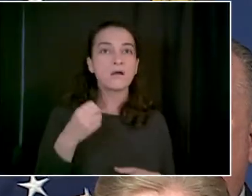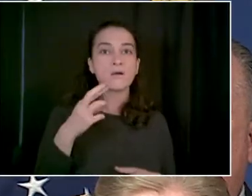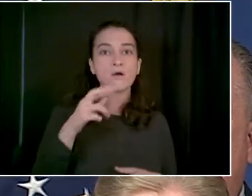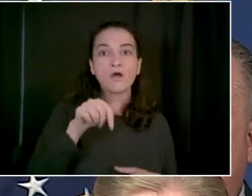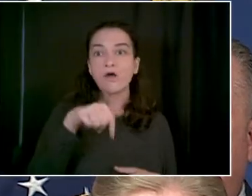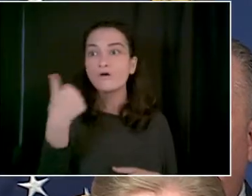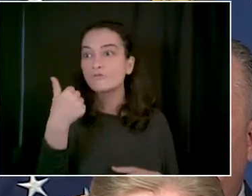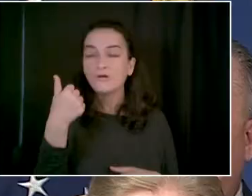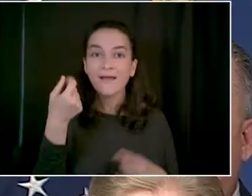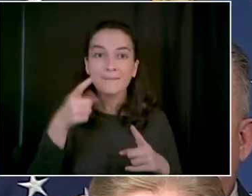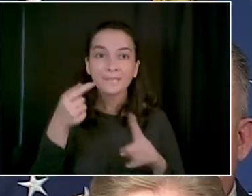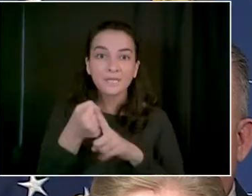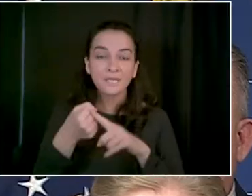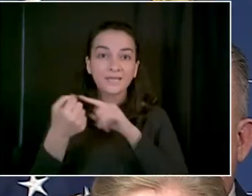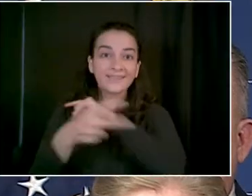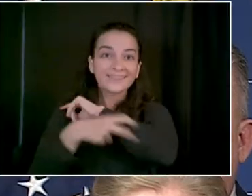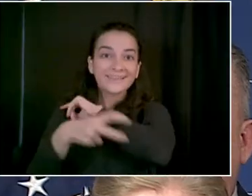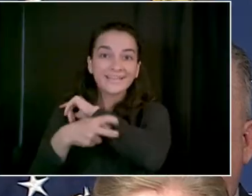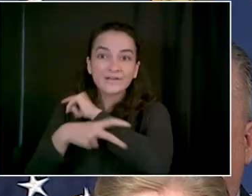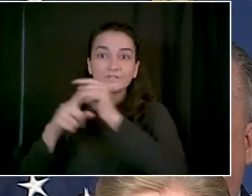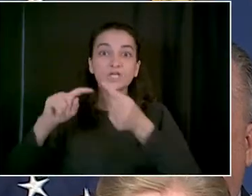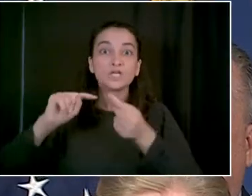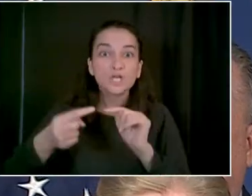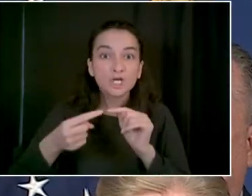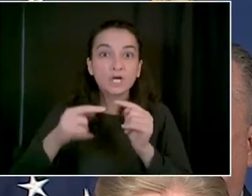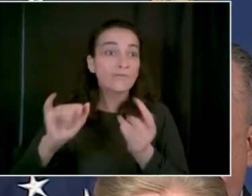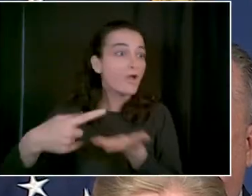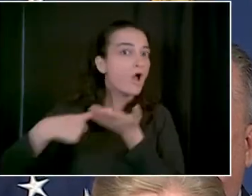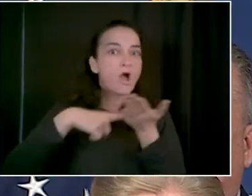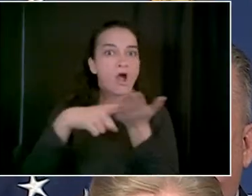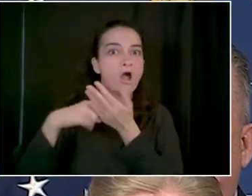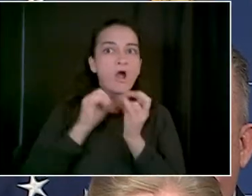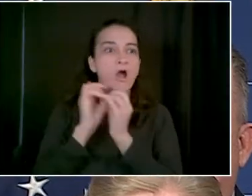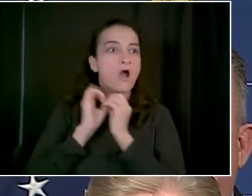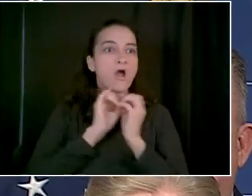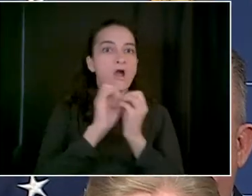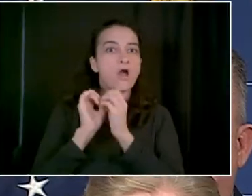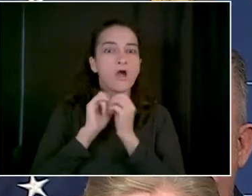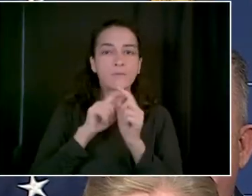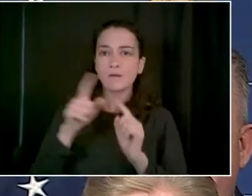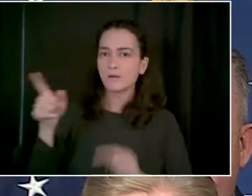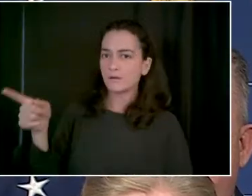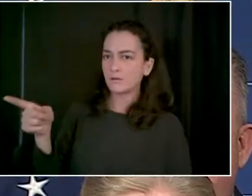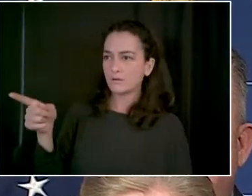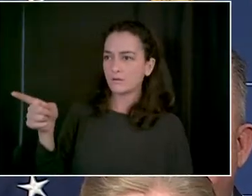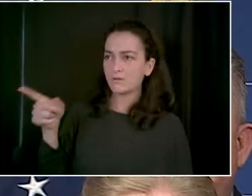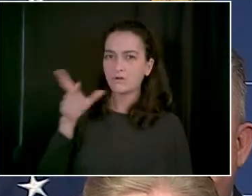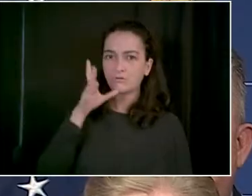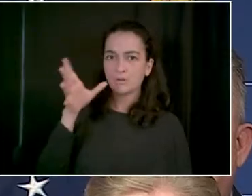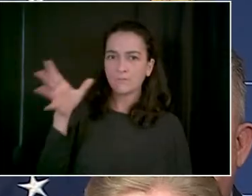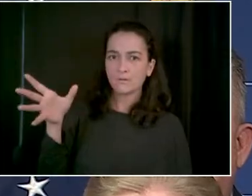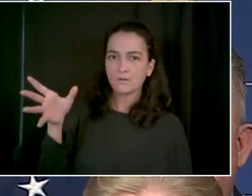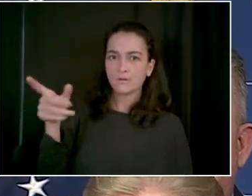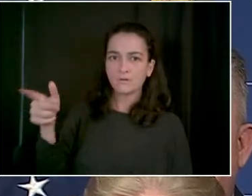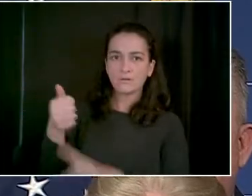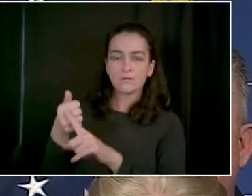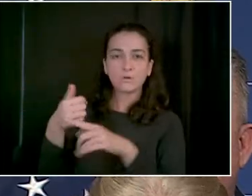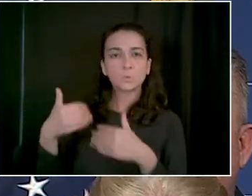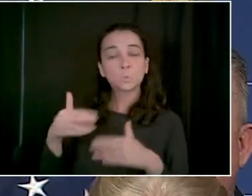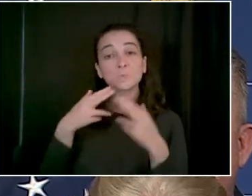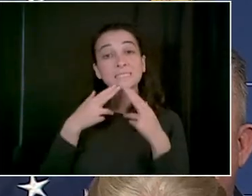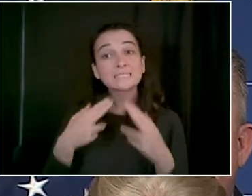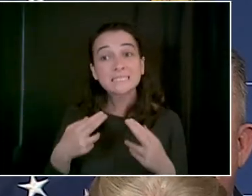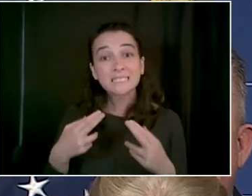the innocent people of the city? So my message to the city council, to lawmakers, whose side are you on? I'm the side of the innocent